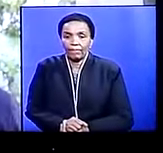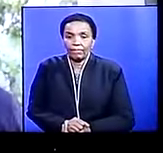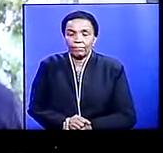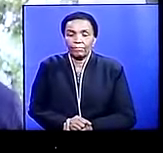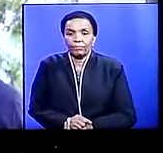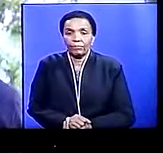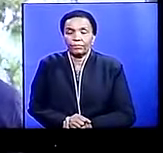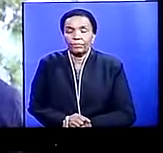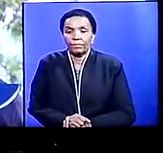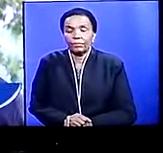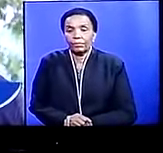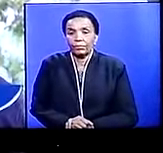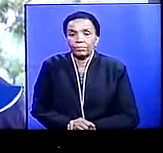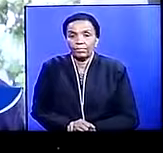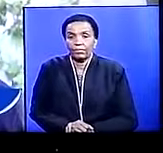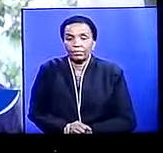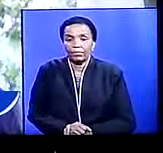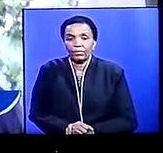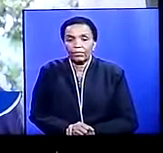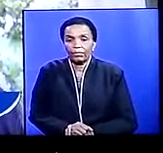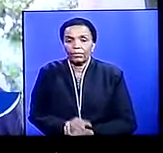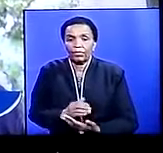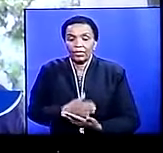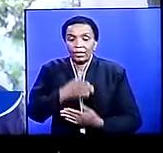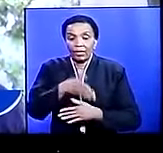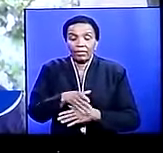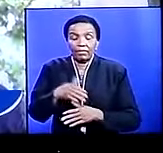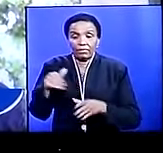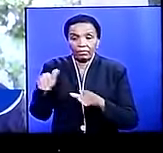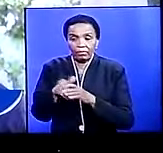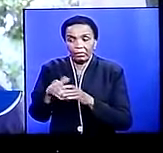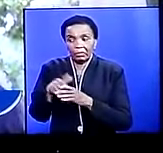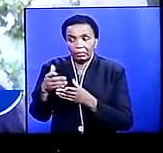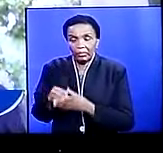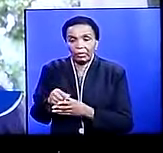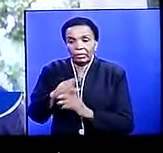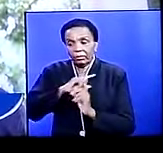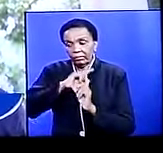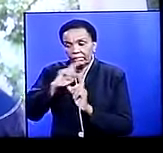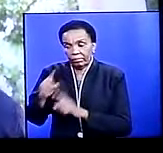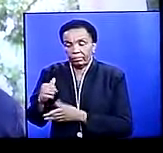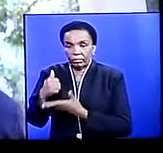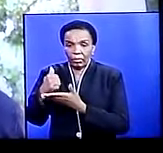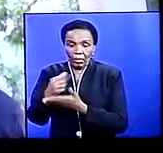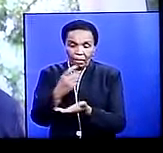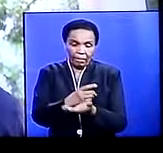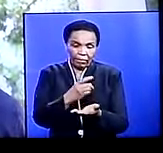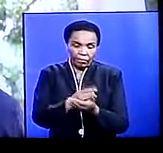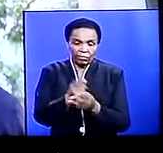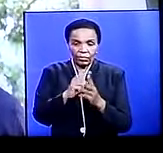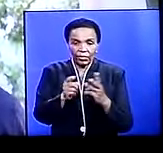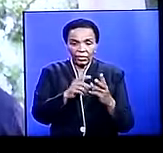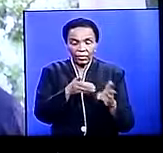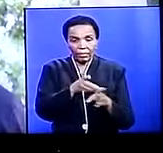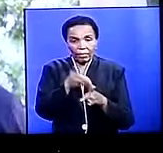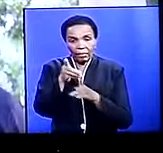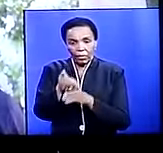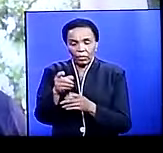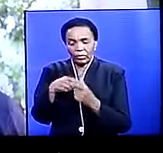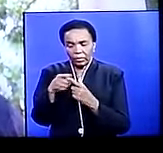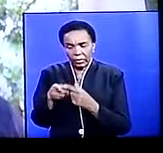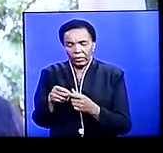will affect players is after they come back from the clinical approach with their doctors, physiotherapists, who is going to take